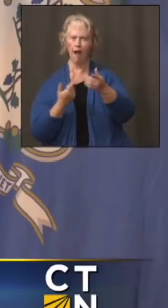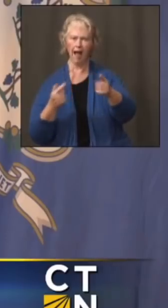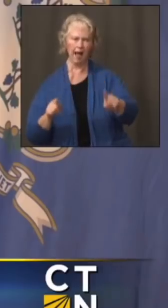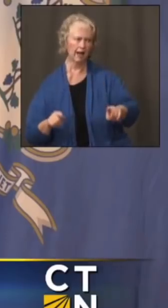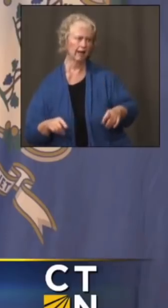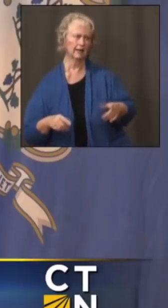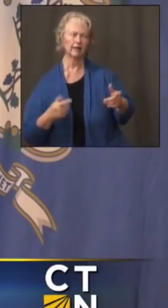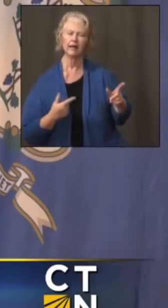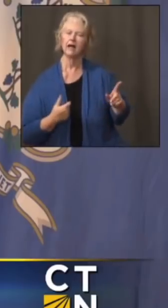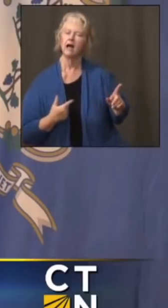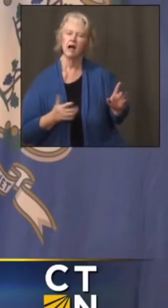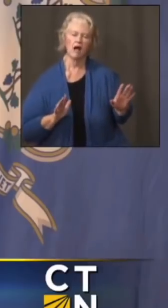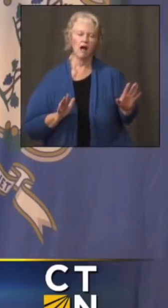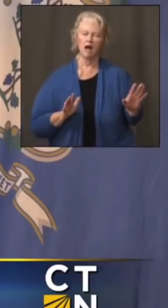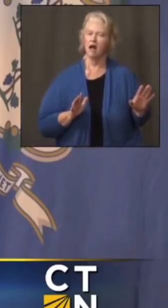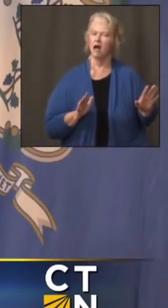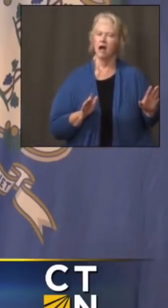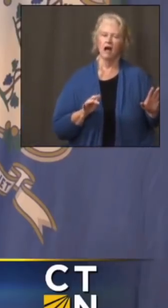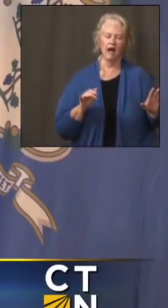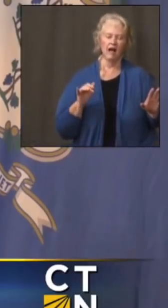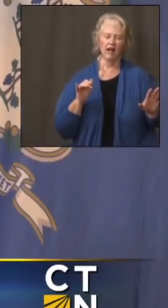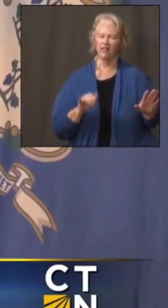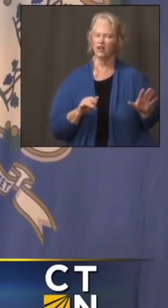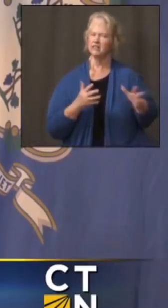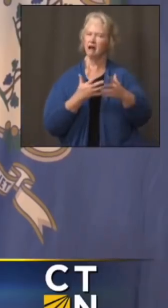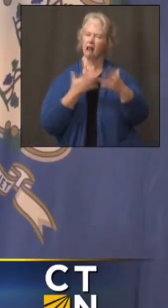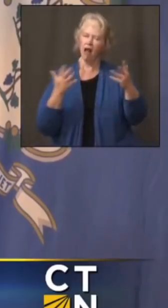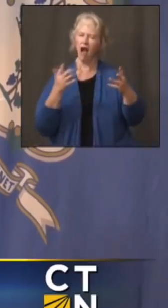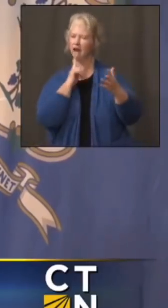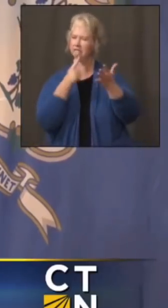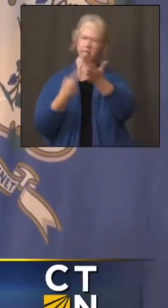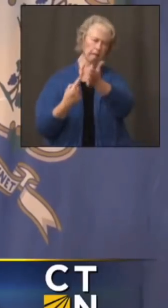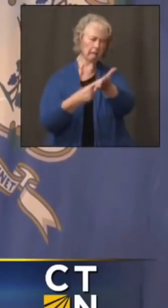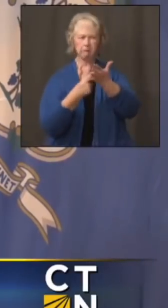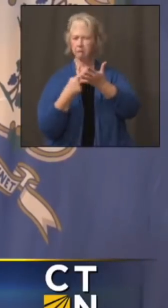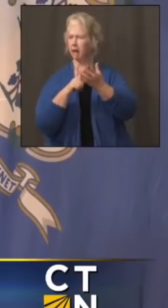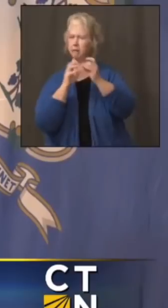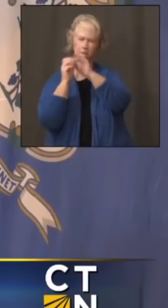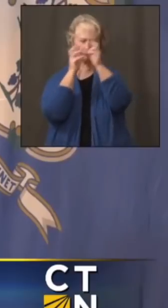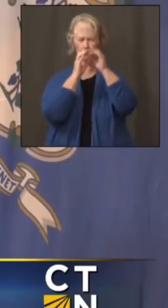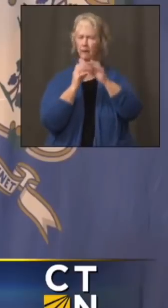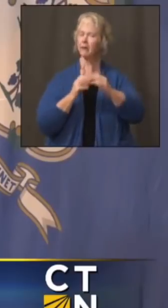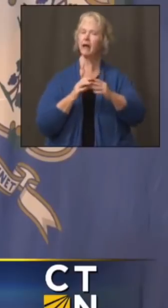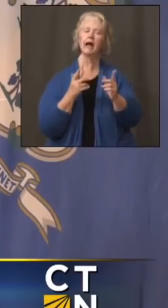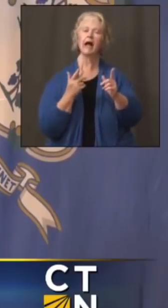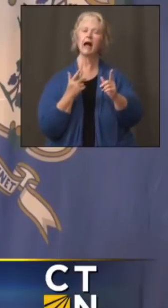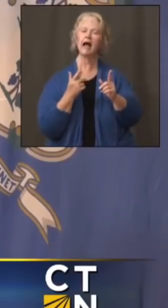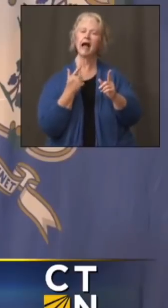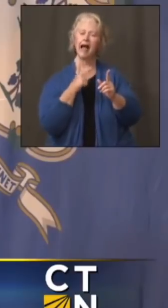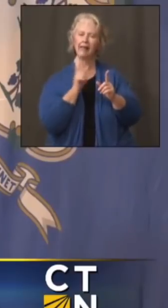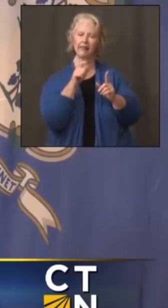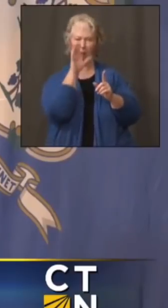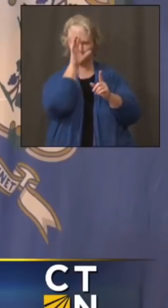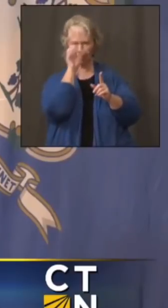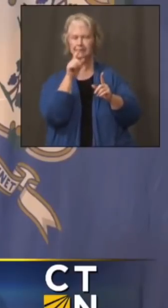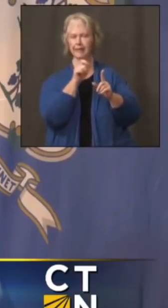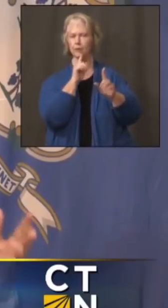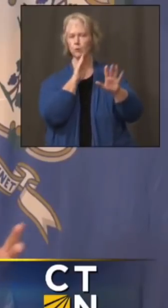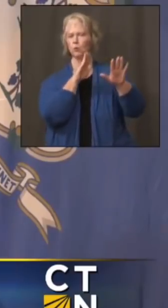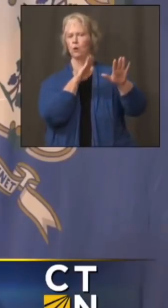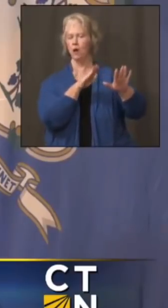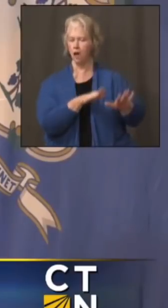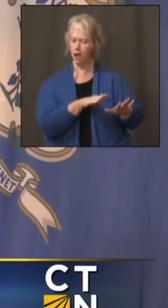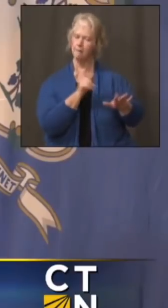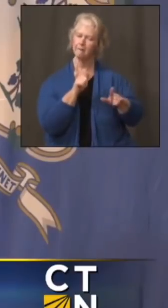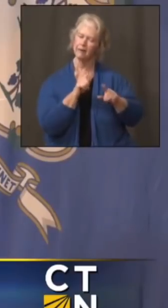rhetoric. I think in this political season, there's a lot of hot rhetoric. Frankly, I think the president should really tone it down, set the